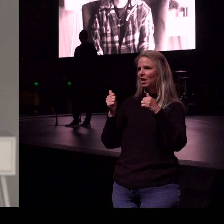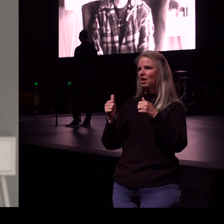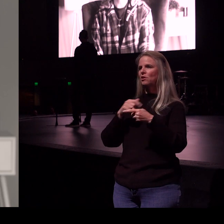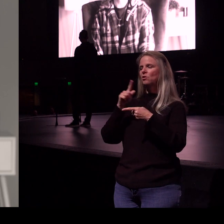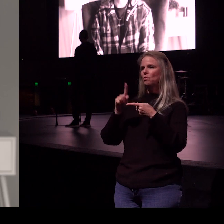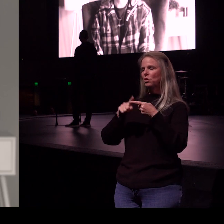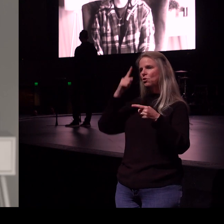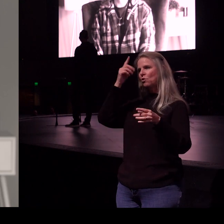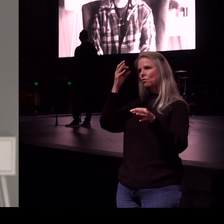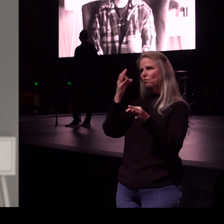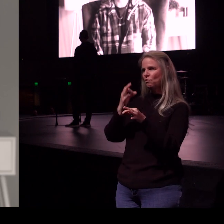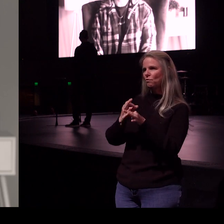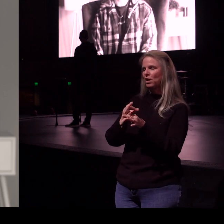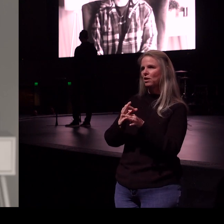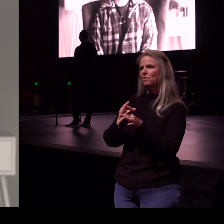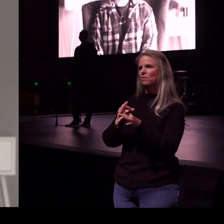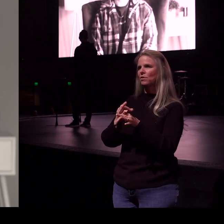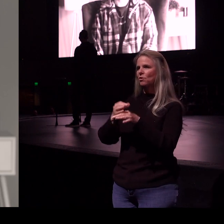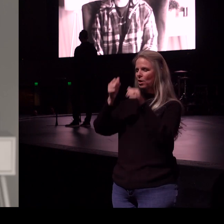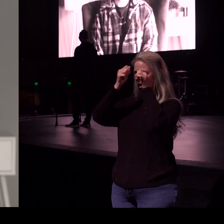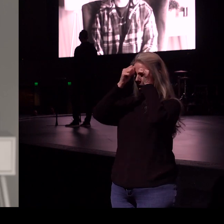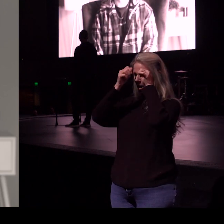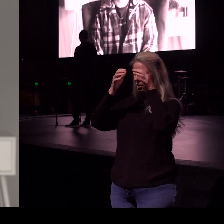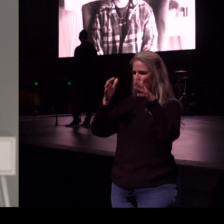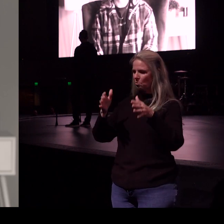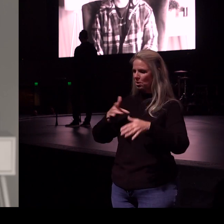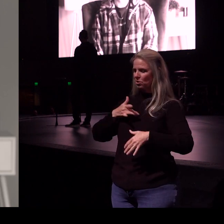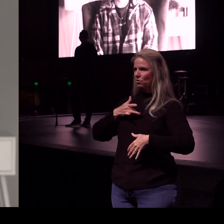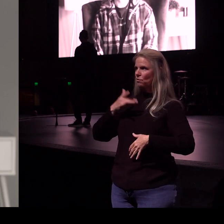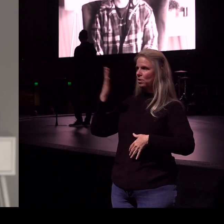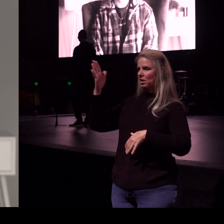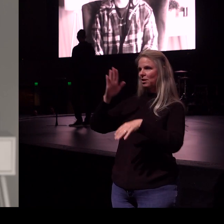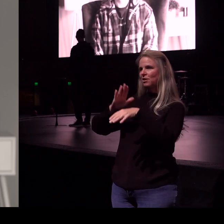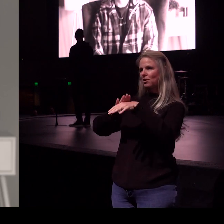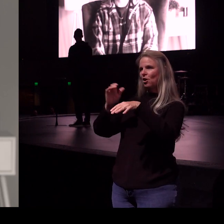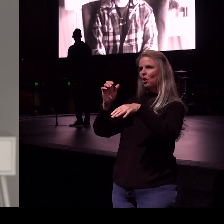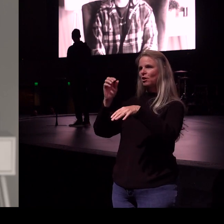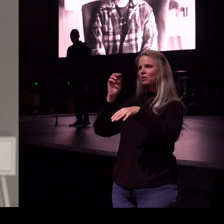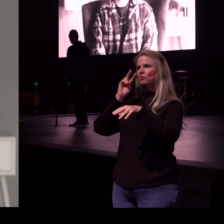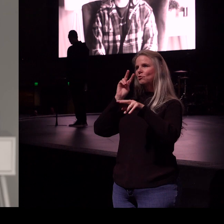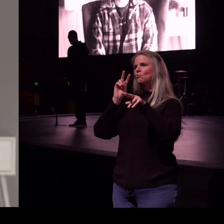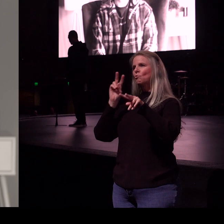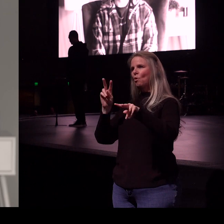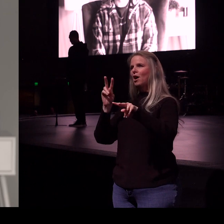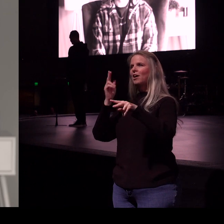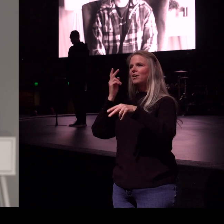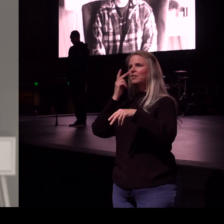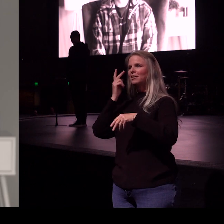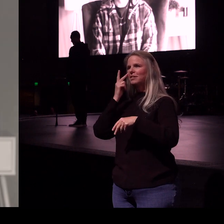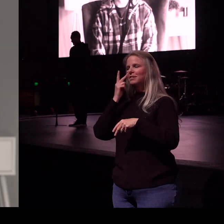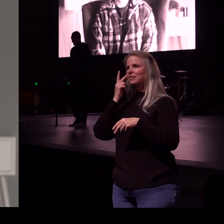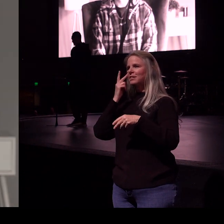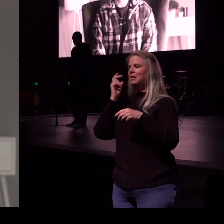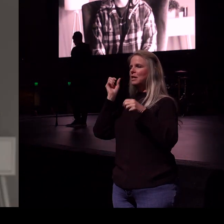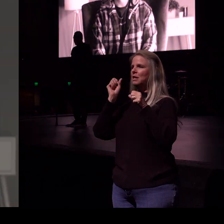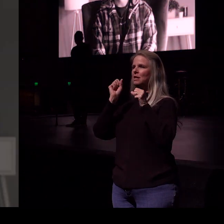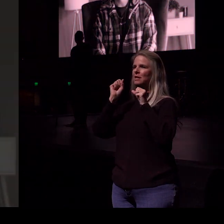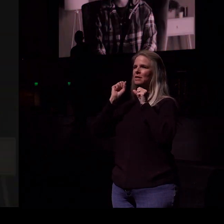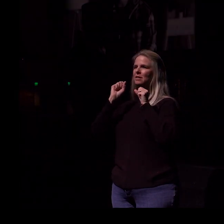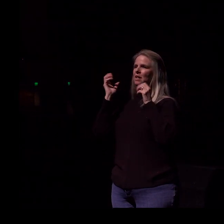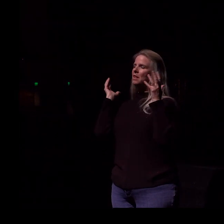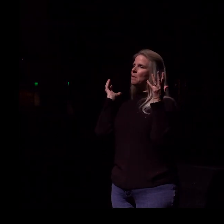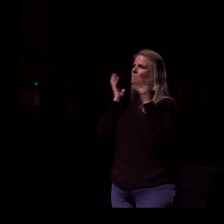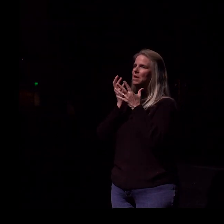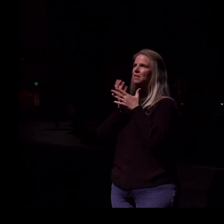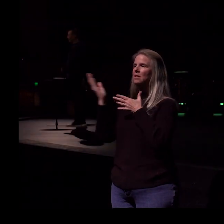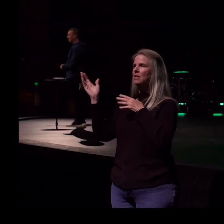and you walk in his steps, just watch and see the amazing things that God's going to do in your life, because it's extremely powerful.